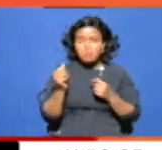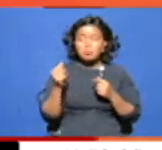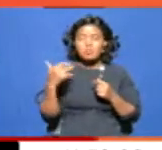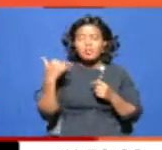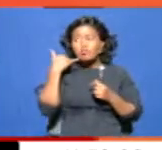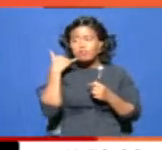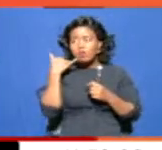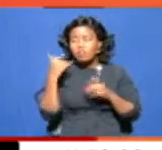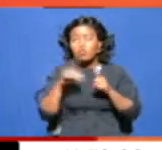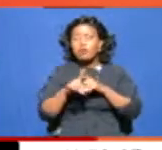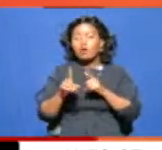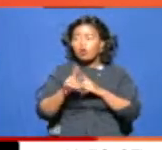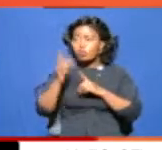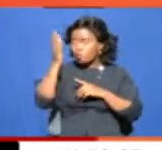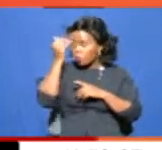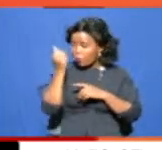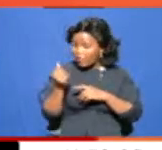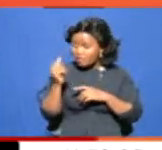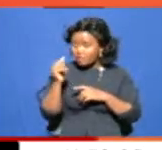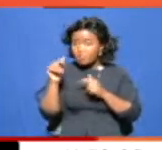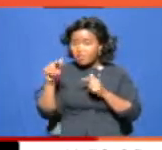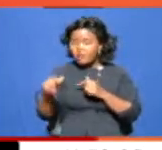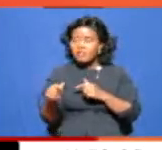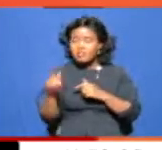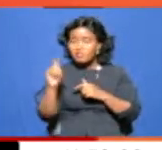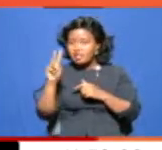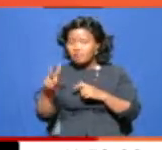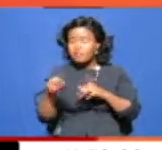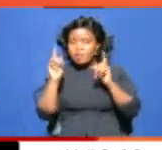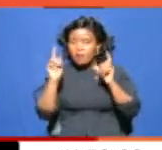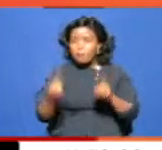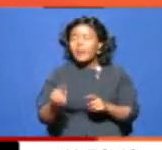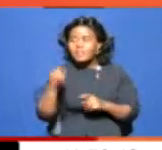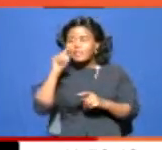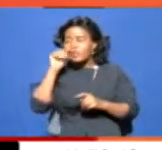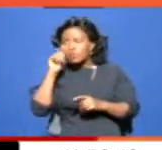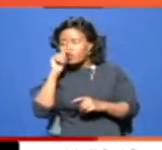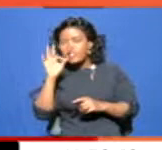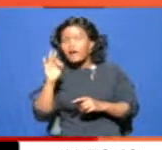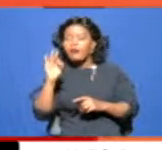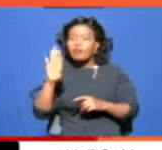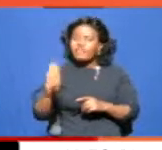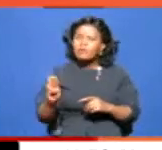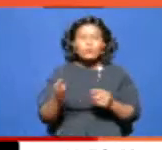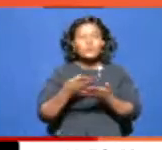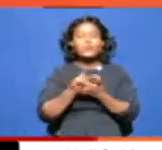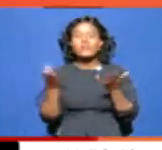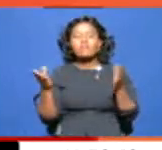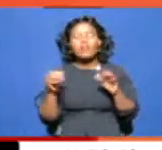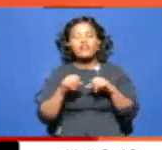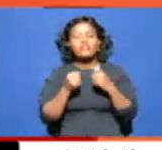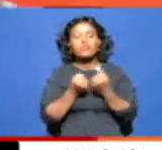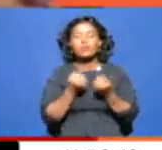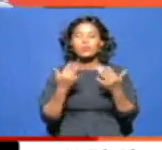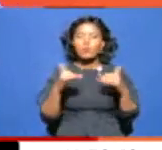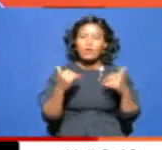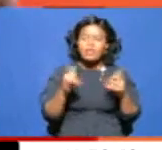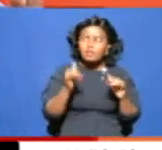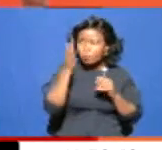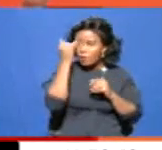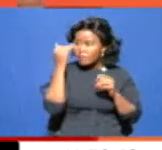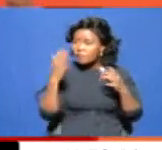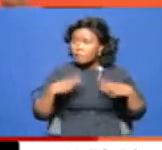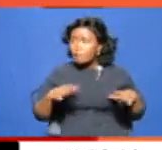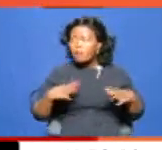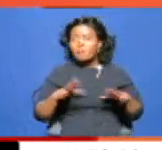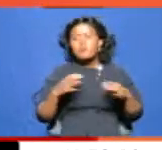to be on YouTube, has to be on Facebook, has to be on Twitter, and has to be on Instagram, because nowadays people don't have time